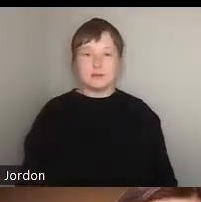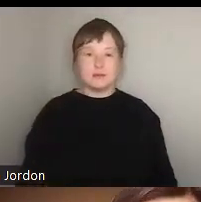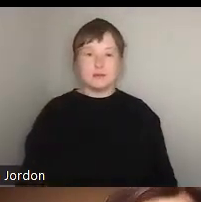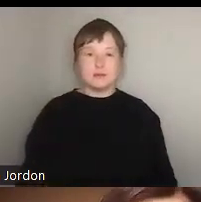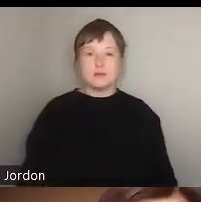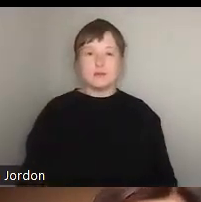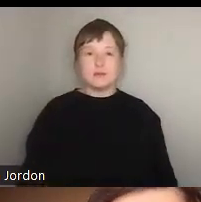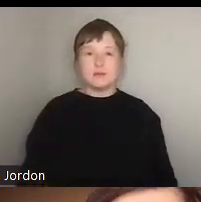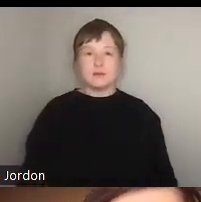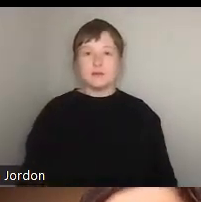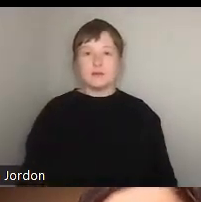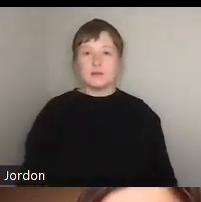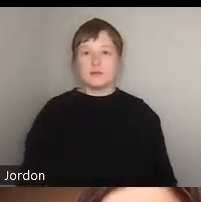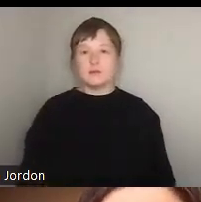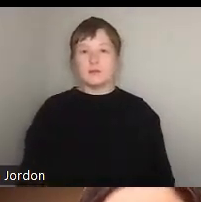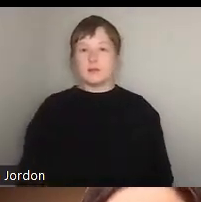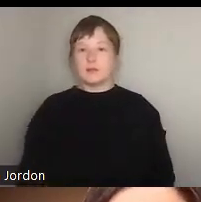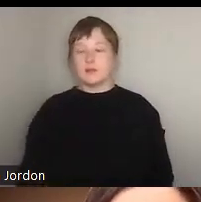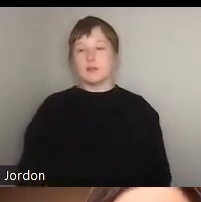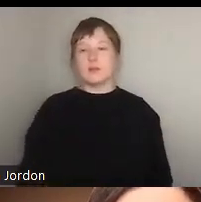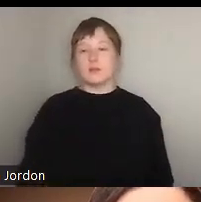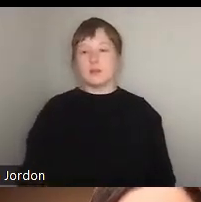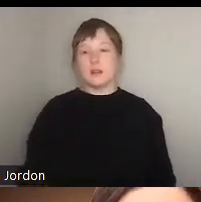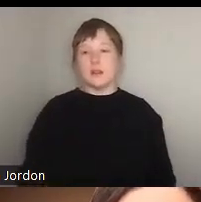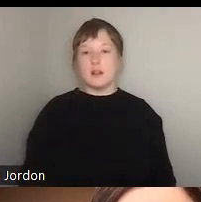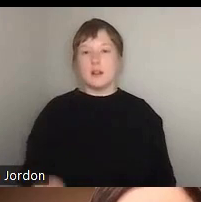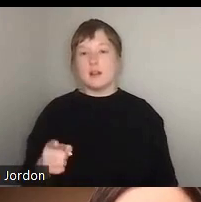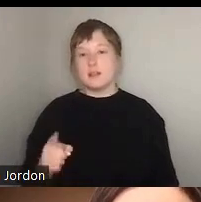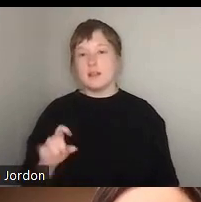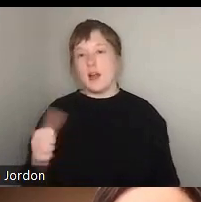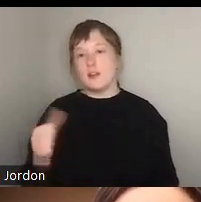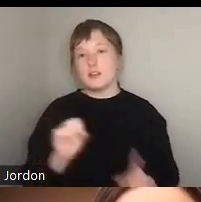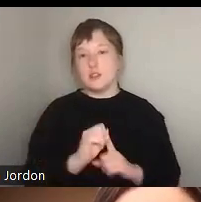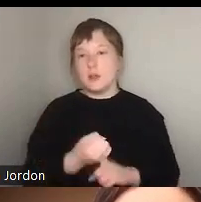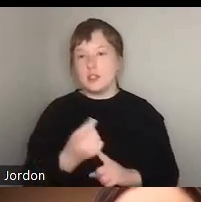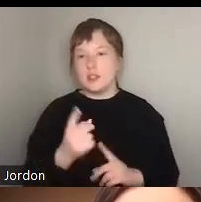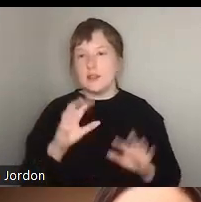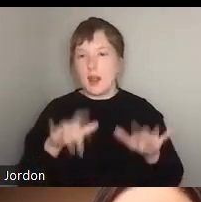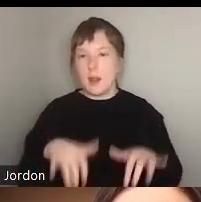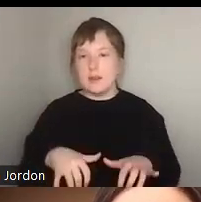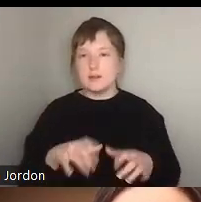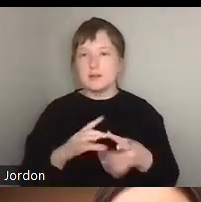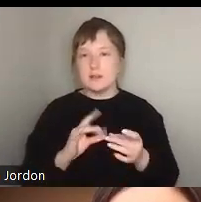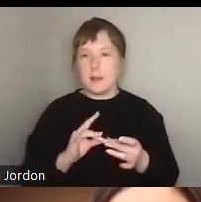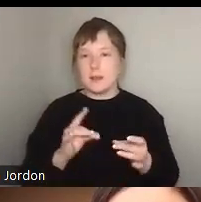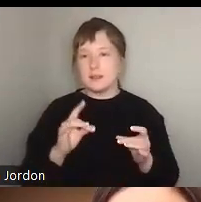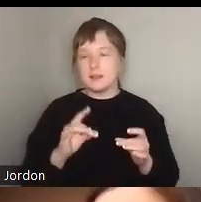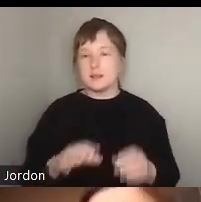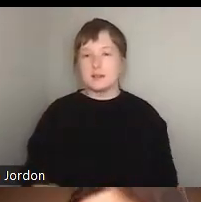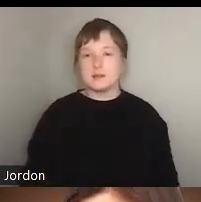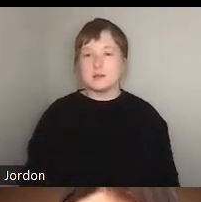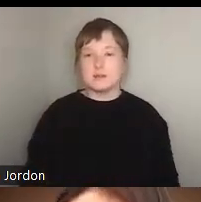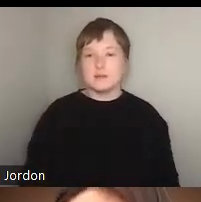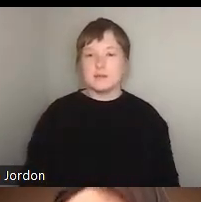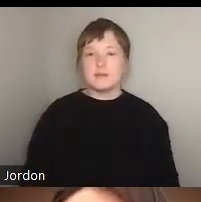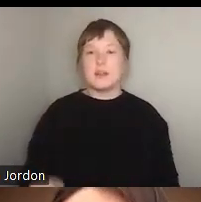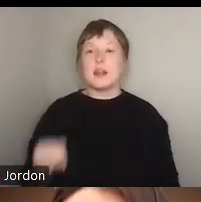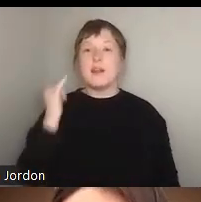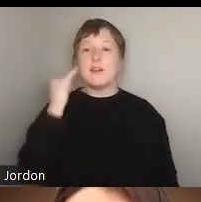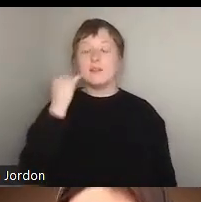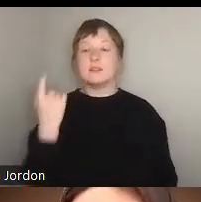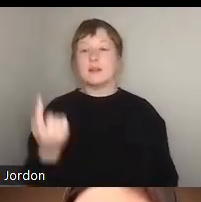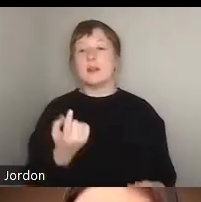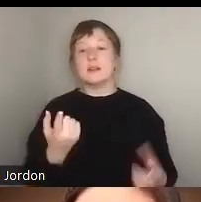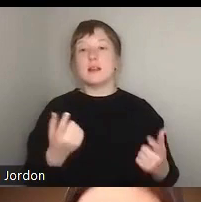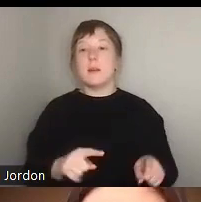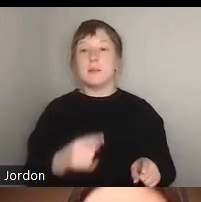And I think there's some comments in here too saying about situations people have heard of. That again, if something is happening, it'd be